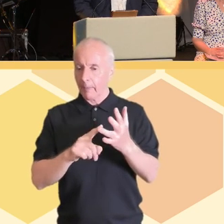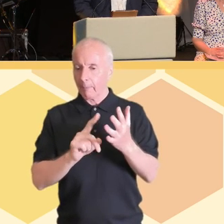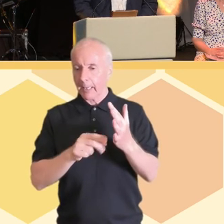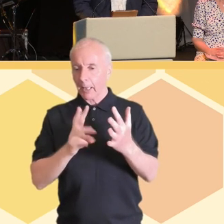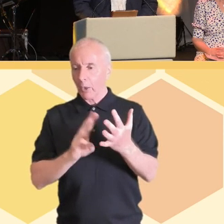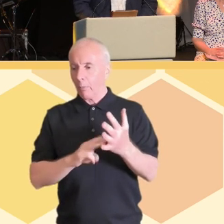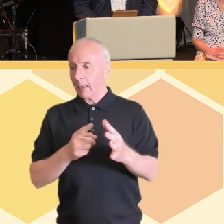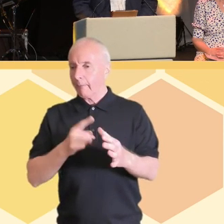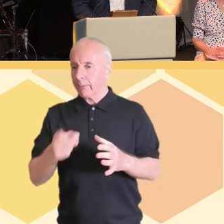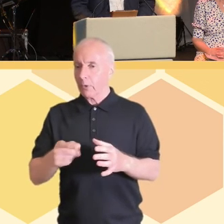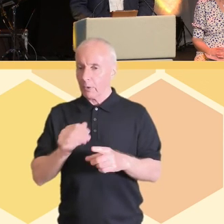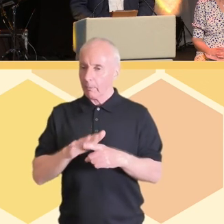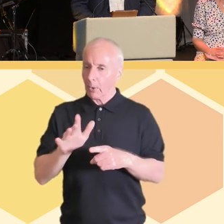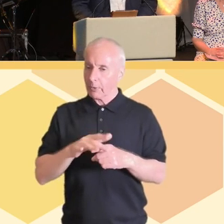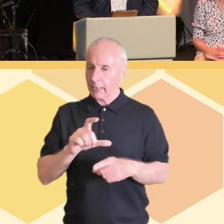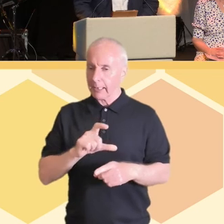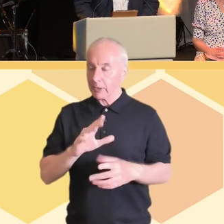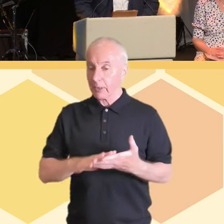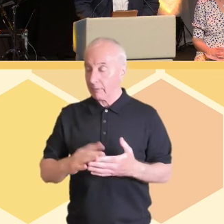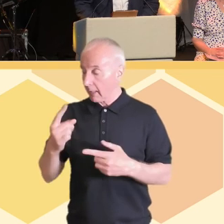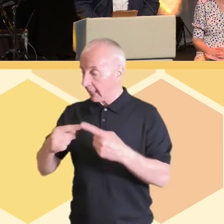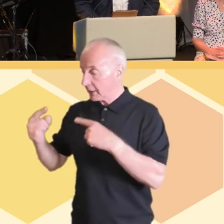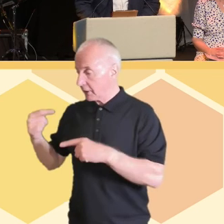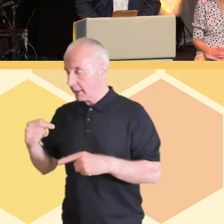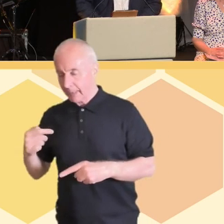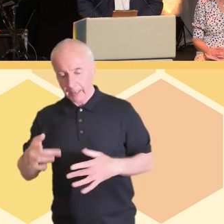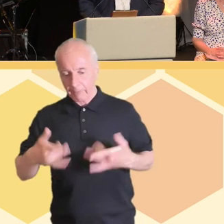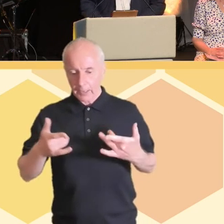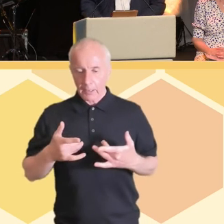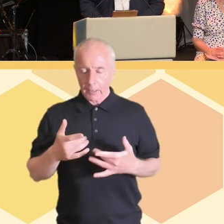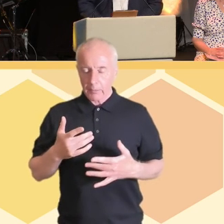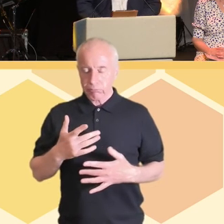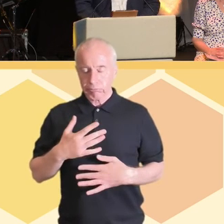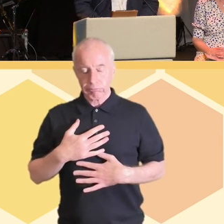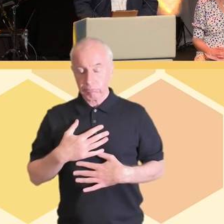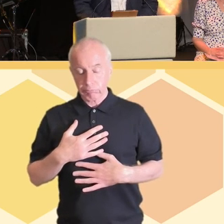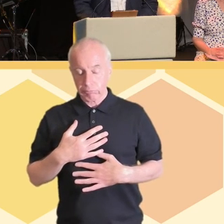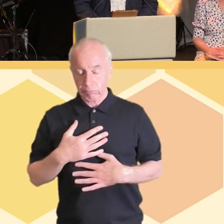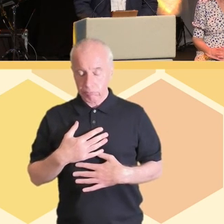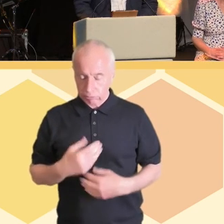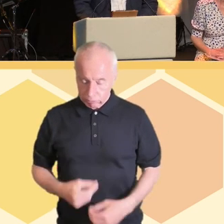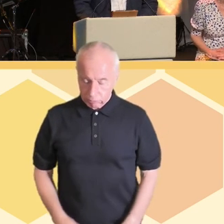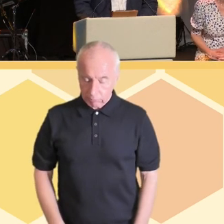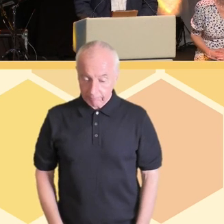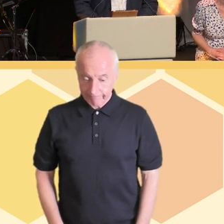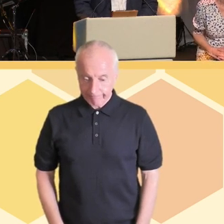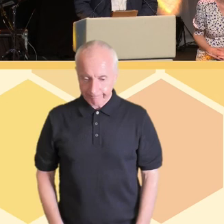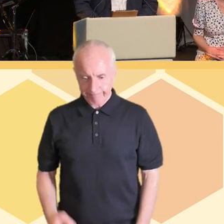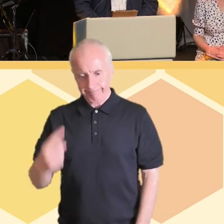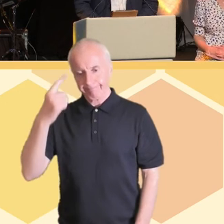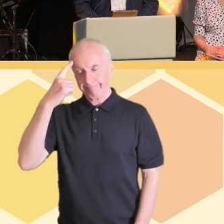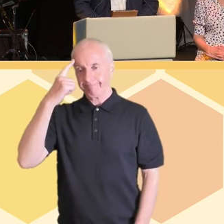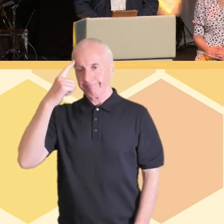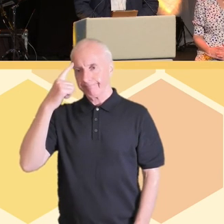say that at that point, a year ago, not feeling at my best, I wondered what the year would be like